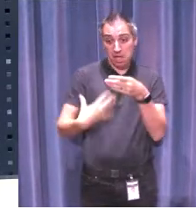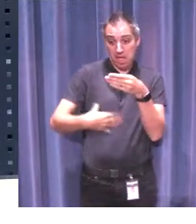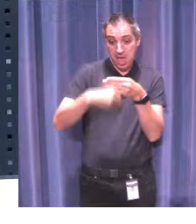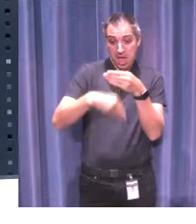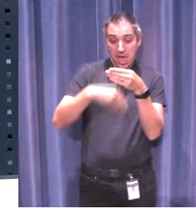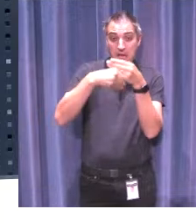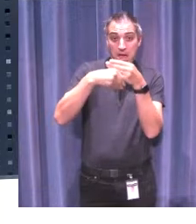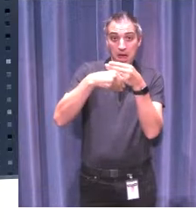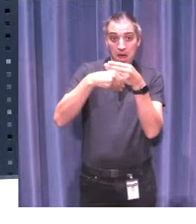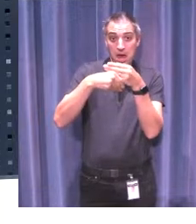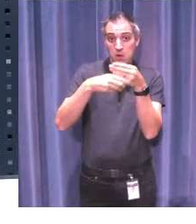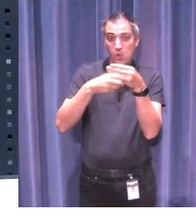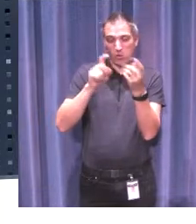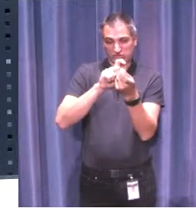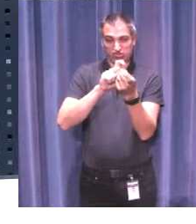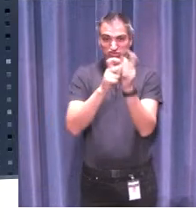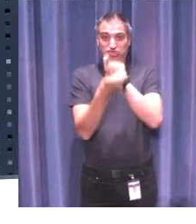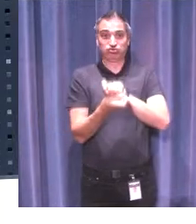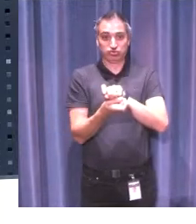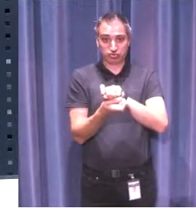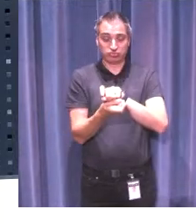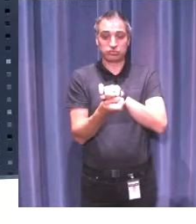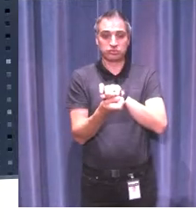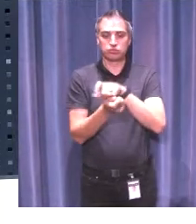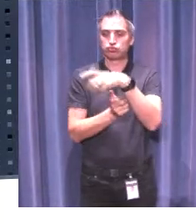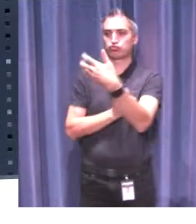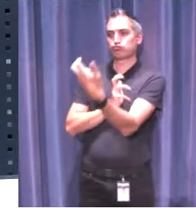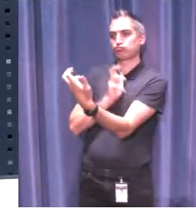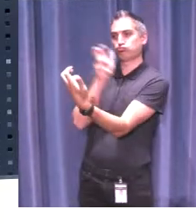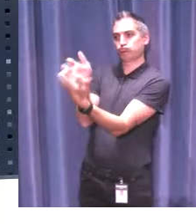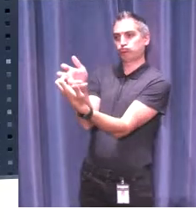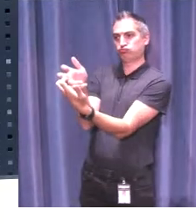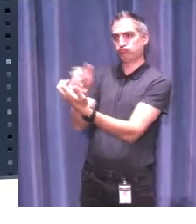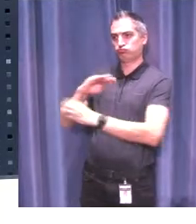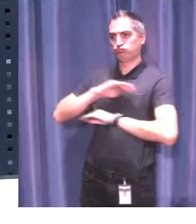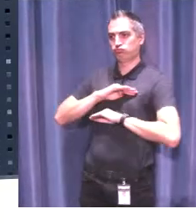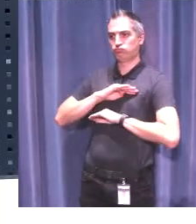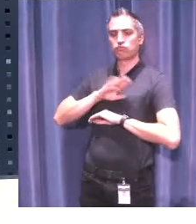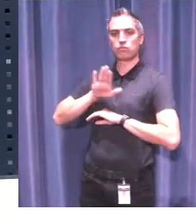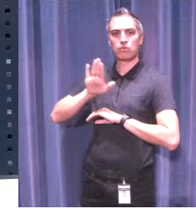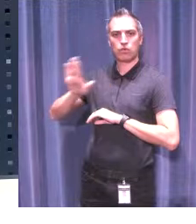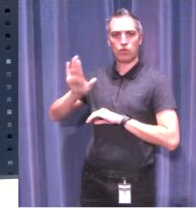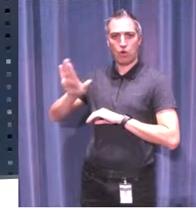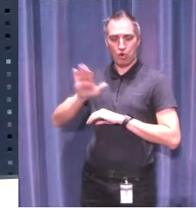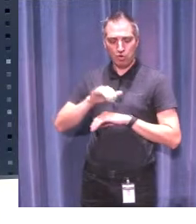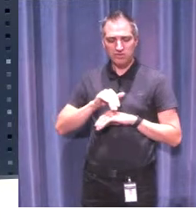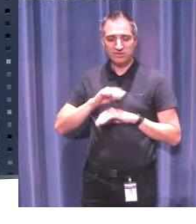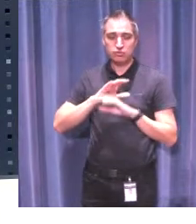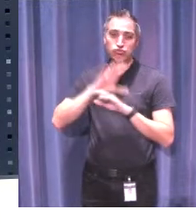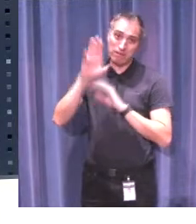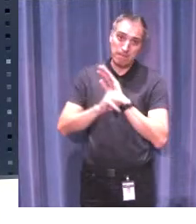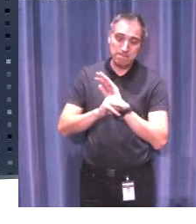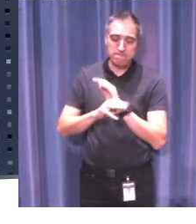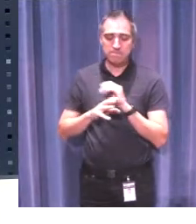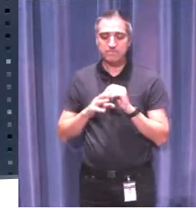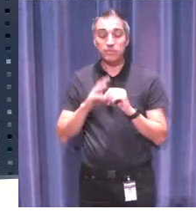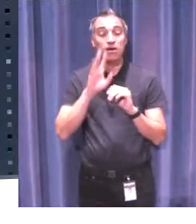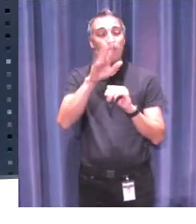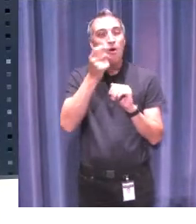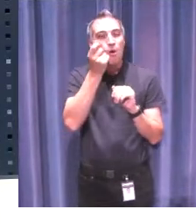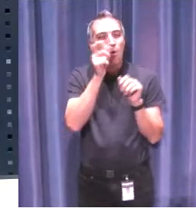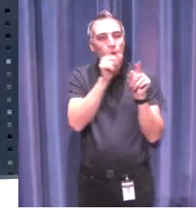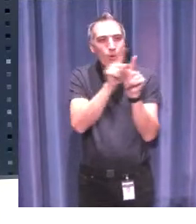or changed in some way in order to meet those curriculum. And I think you have to take it a step further